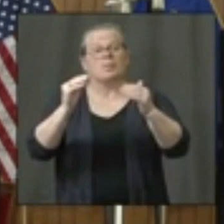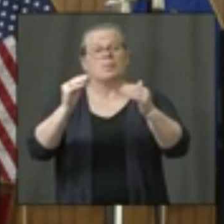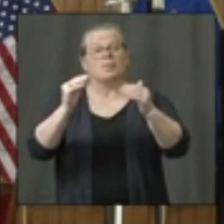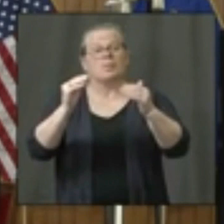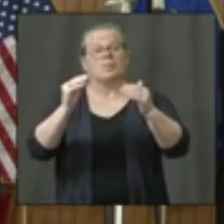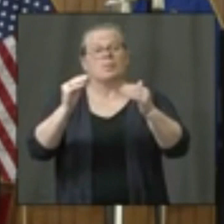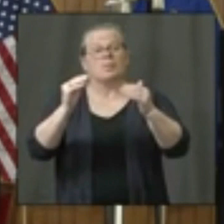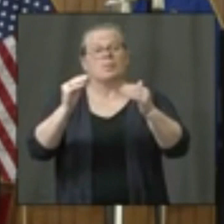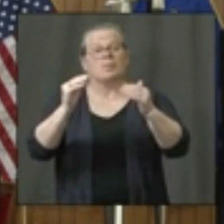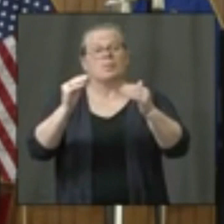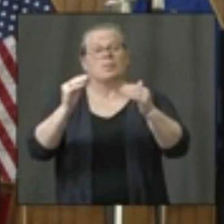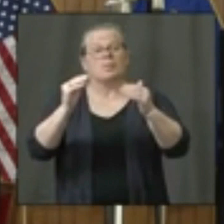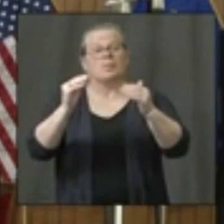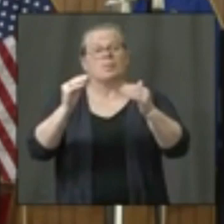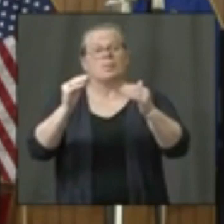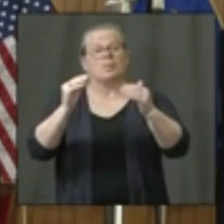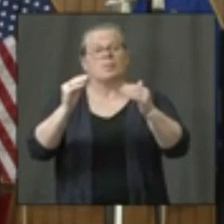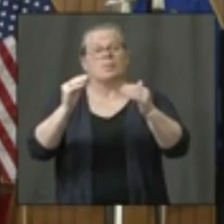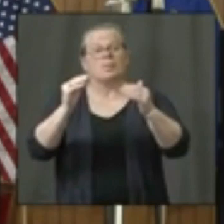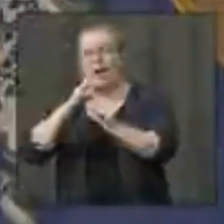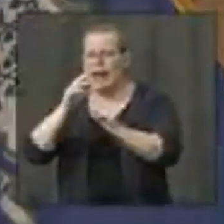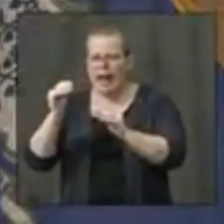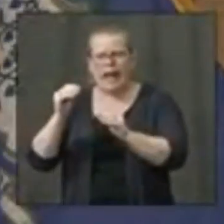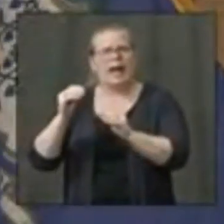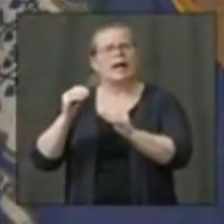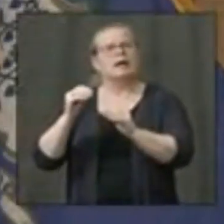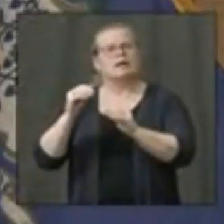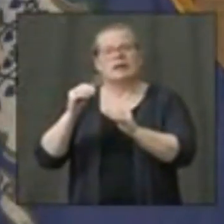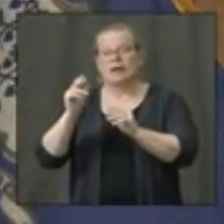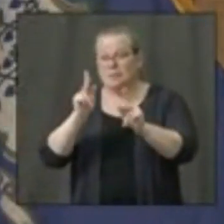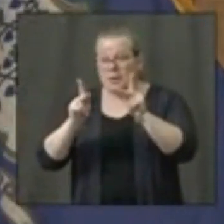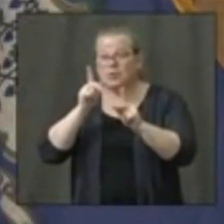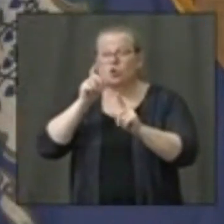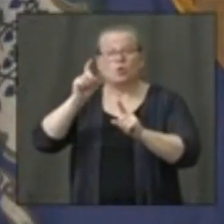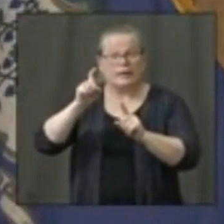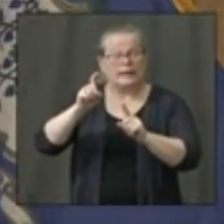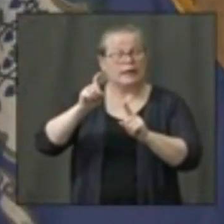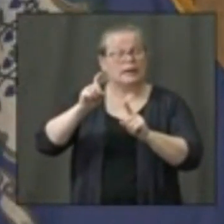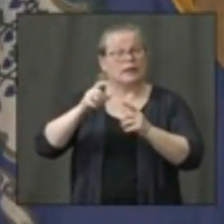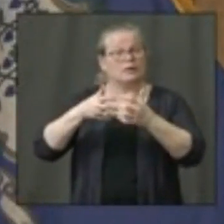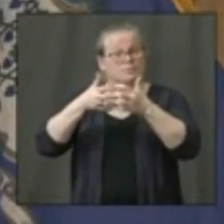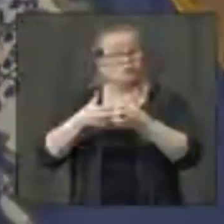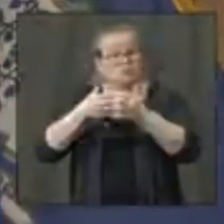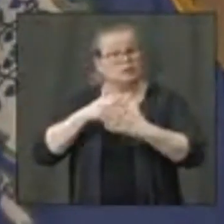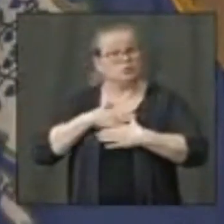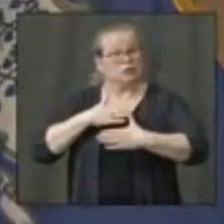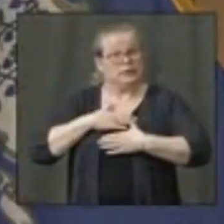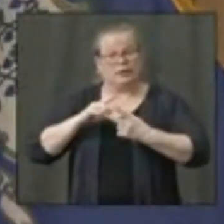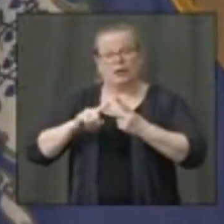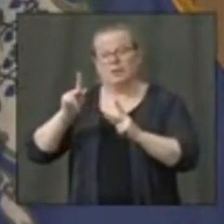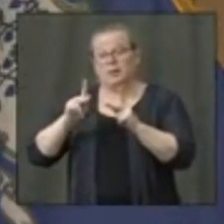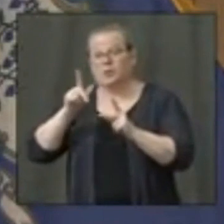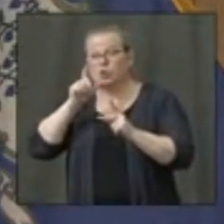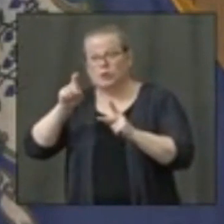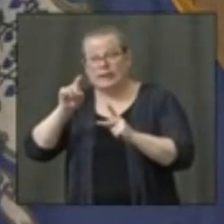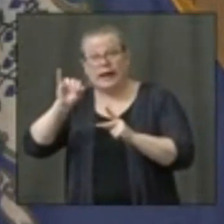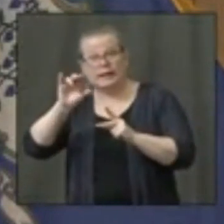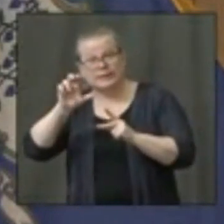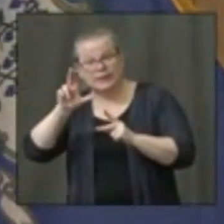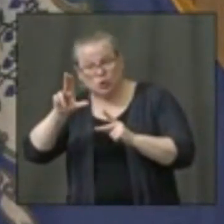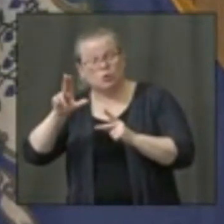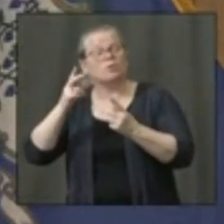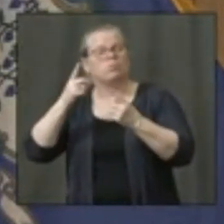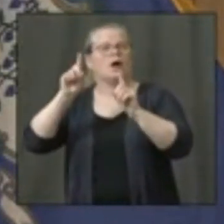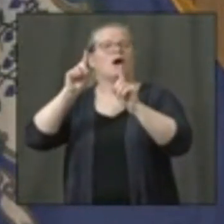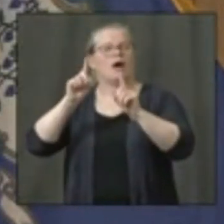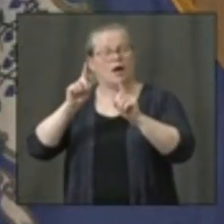have capacity there, so everybody needs the ventilators. Everybody needs the ICU is getting that. So I think you're going to see an improving number on